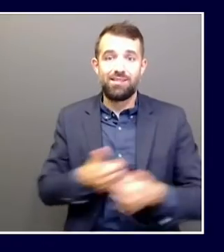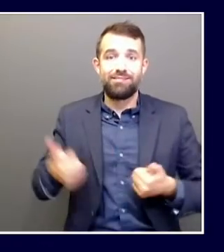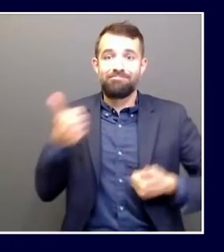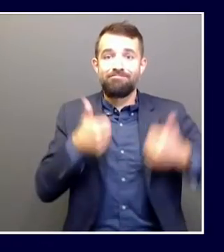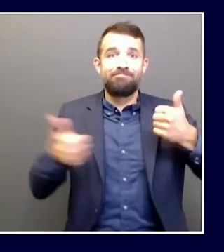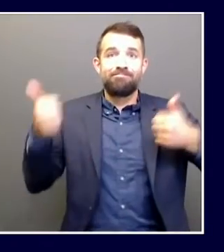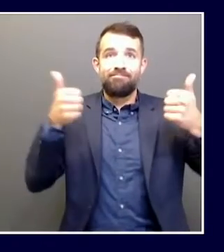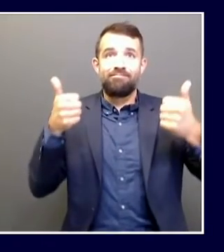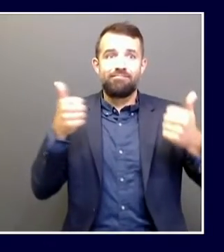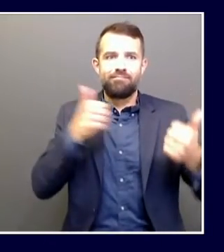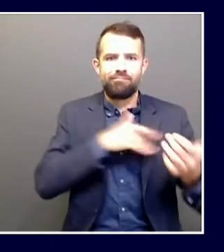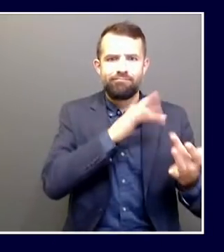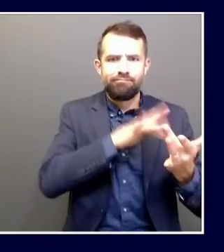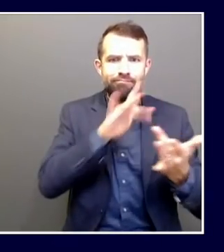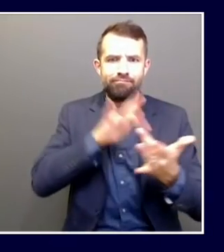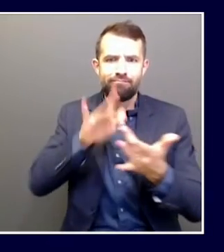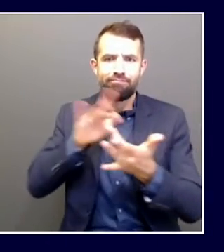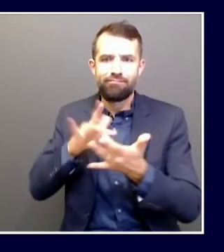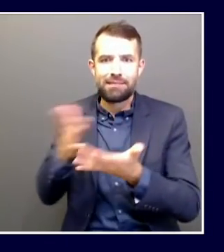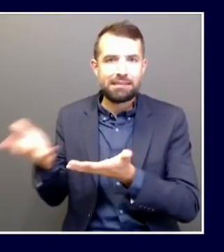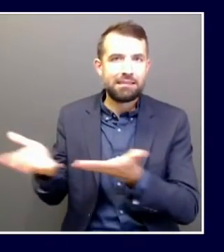they're managing, but it's tough.